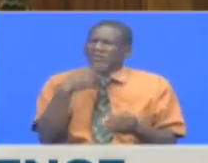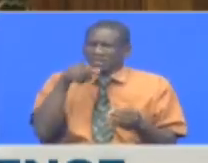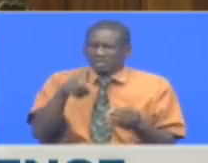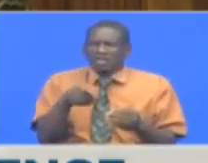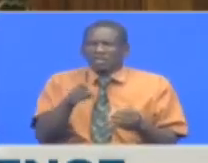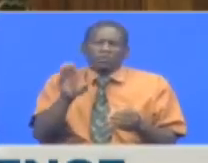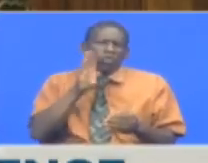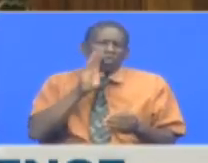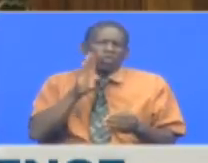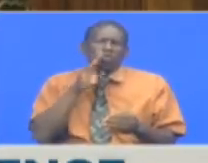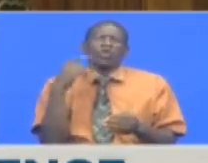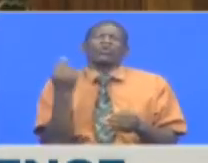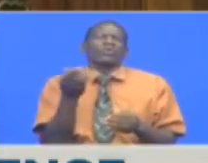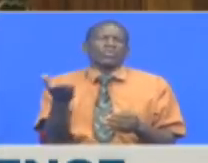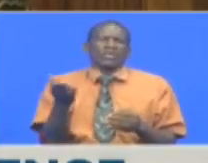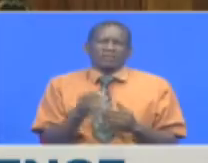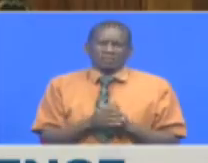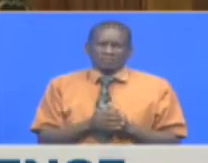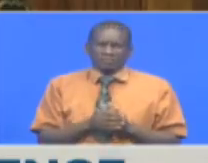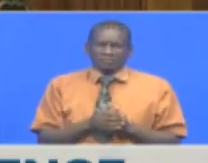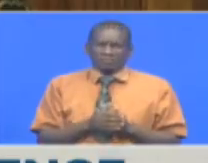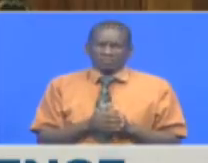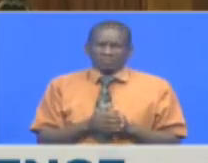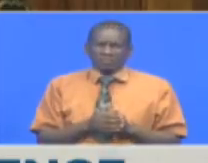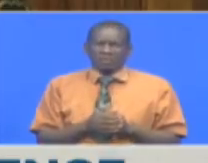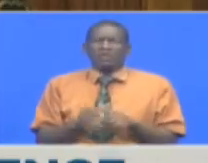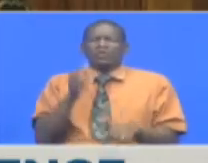and hype that is built around